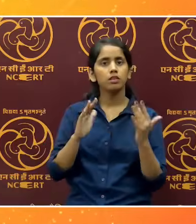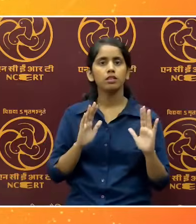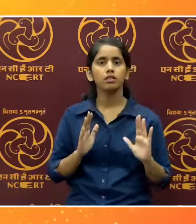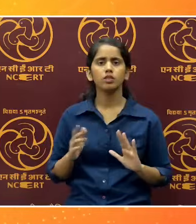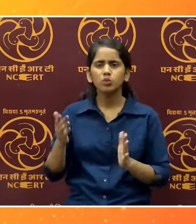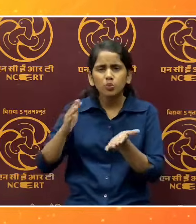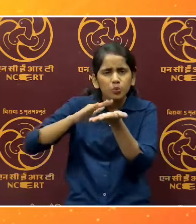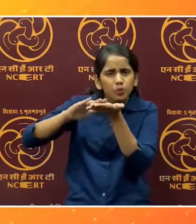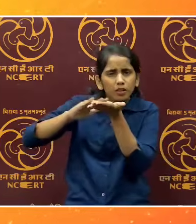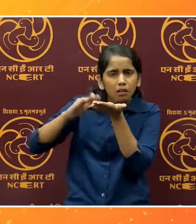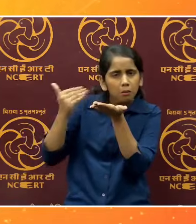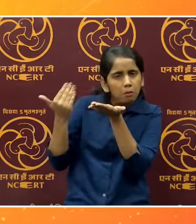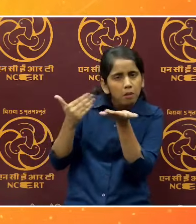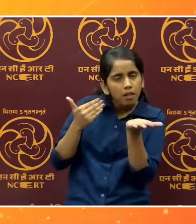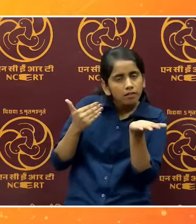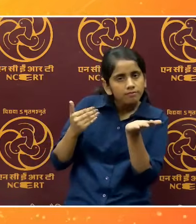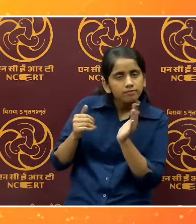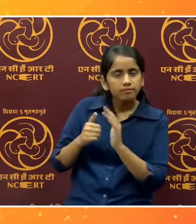you feel it?